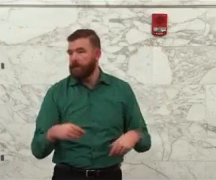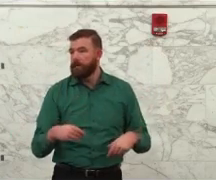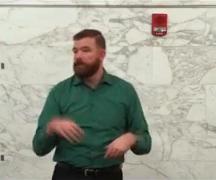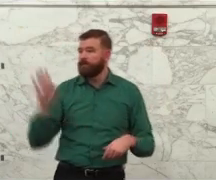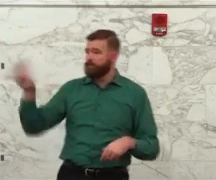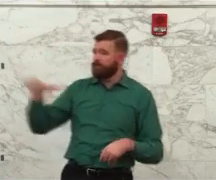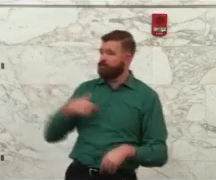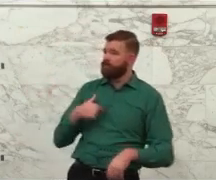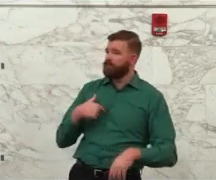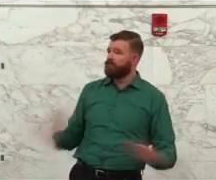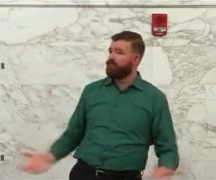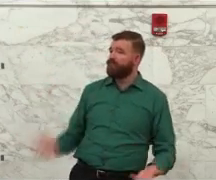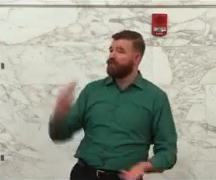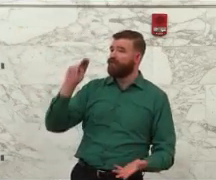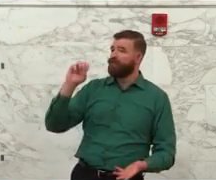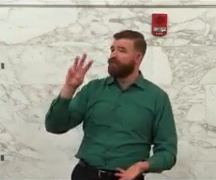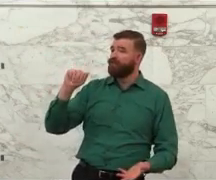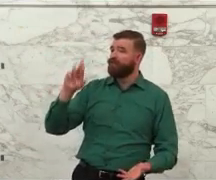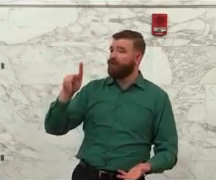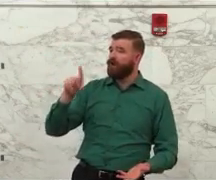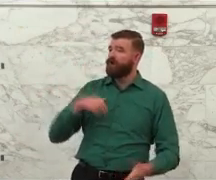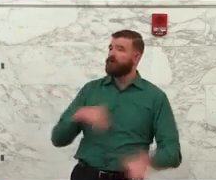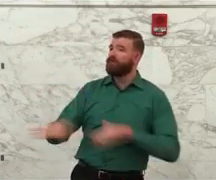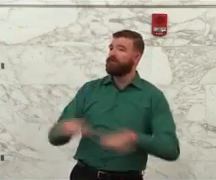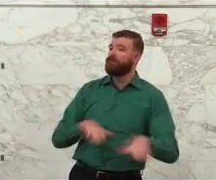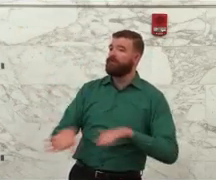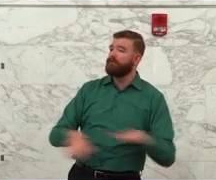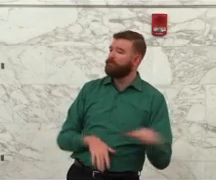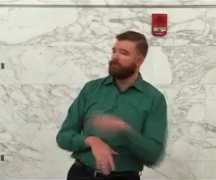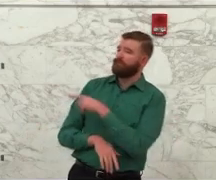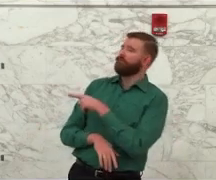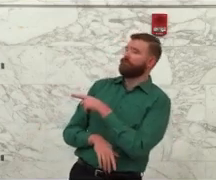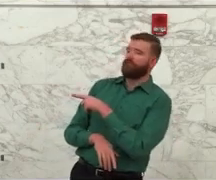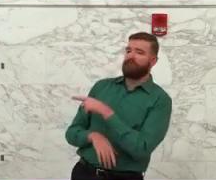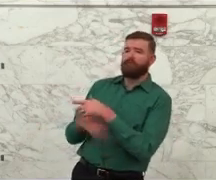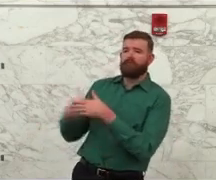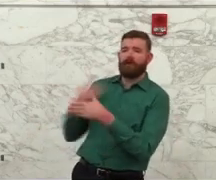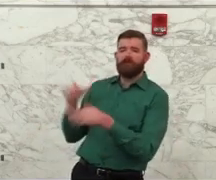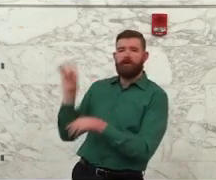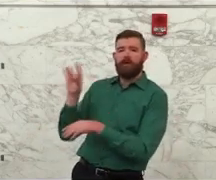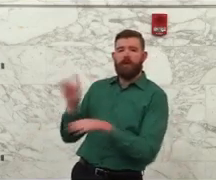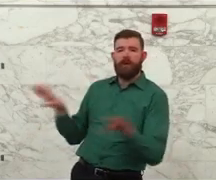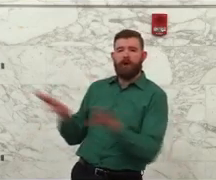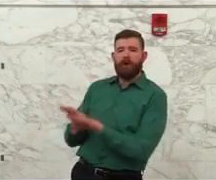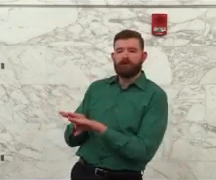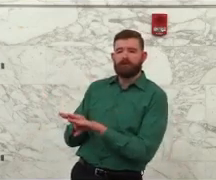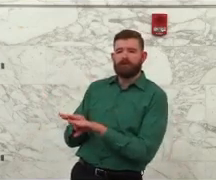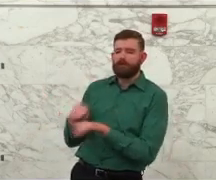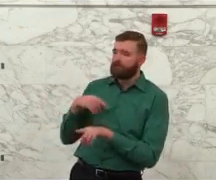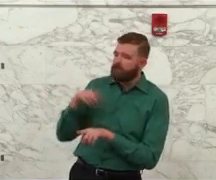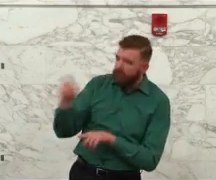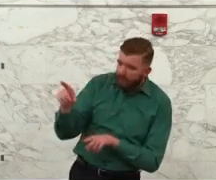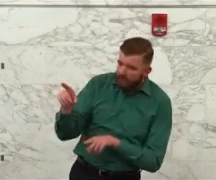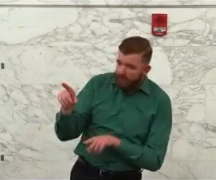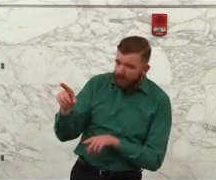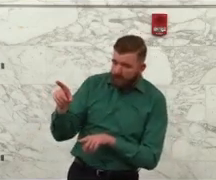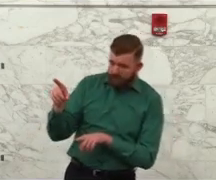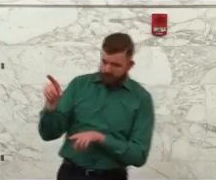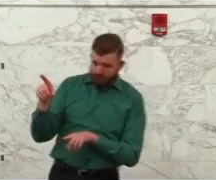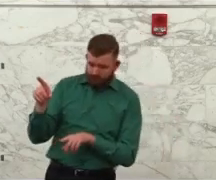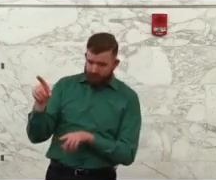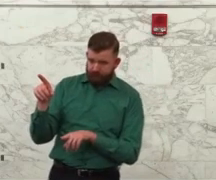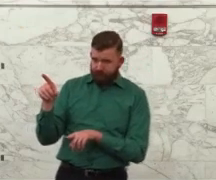before 8 o'clock, had already been shut down. There's a situation where there's a combined pharmacy liquor store where, because it's a pharmacy, there's still sales, and